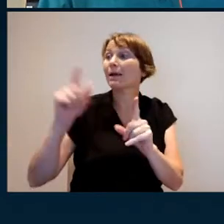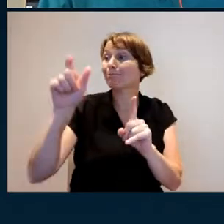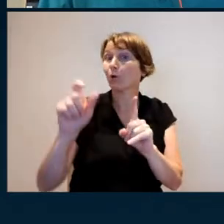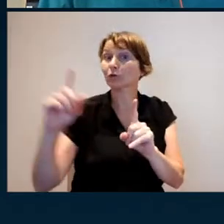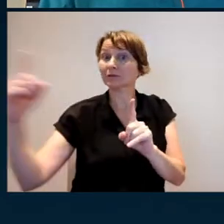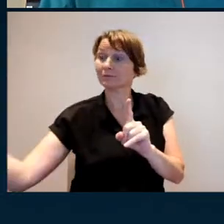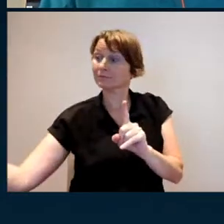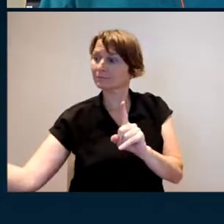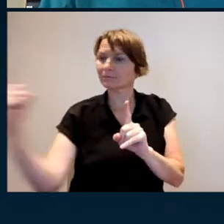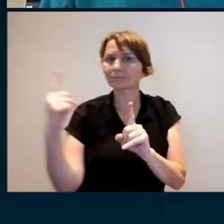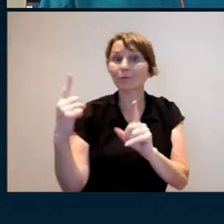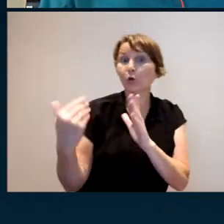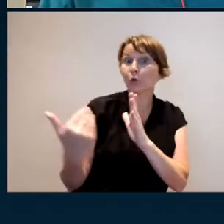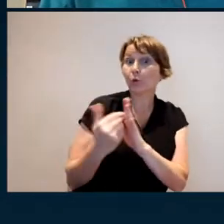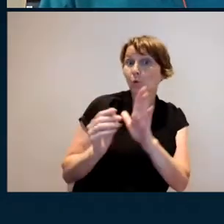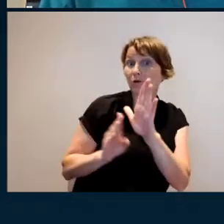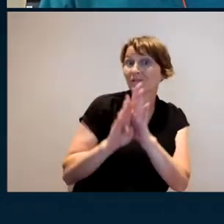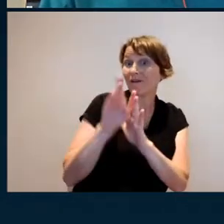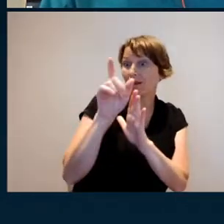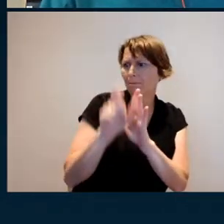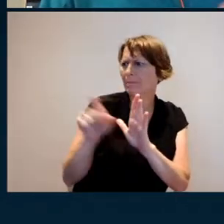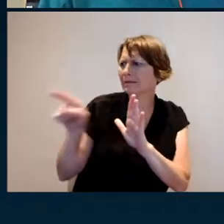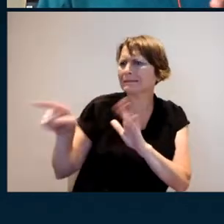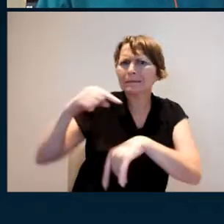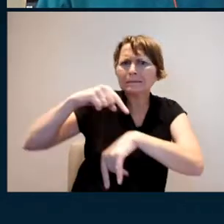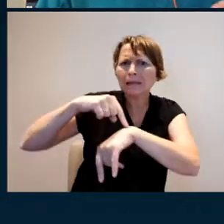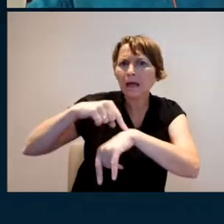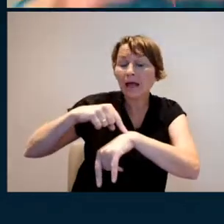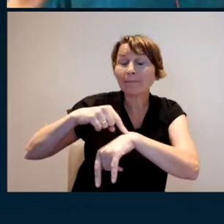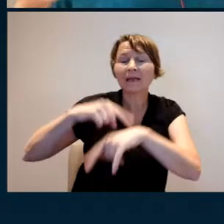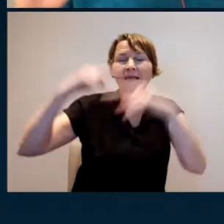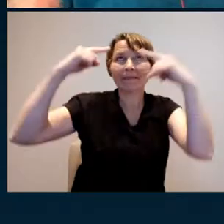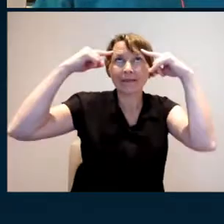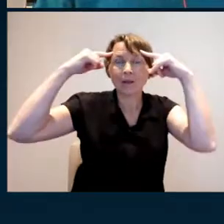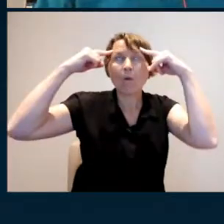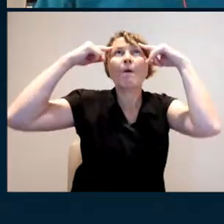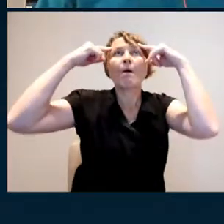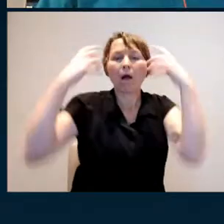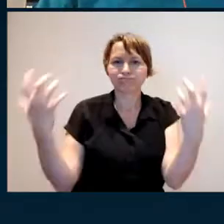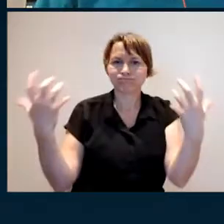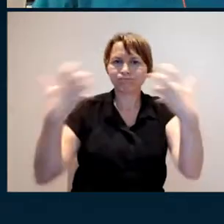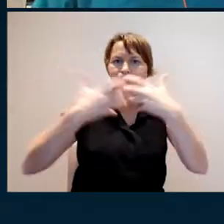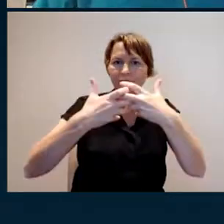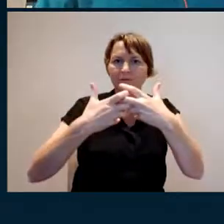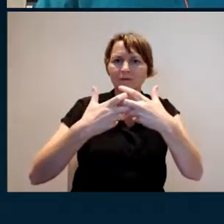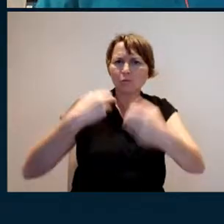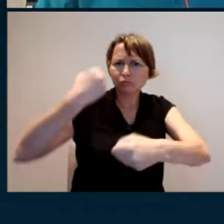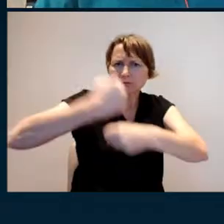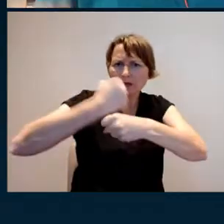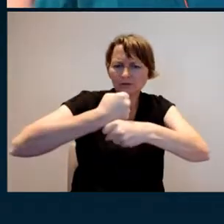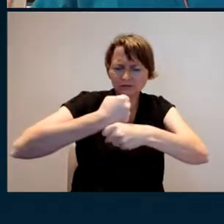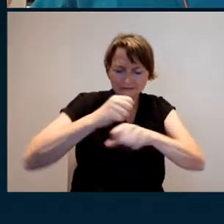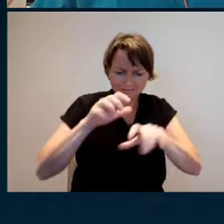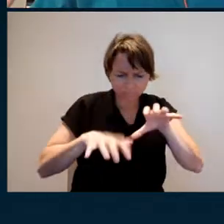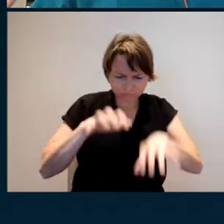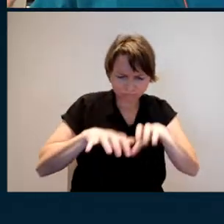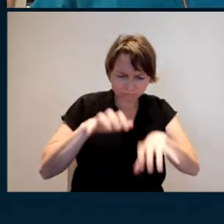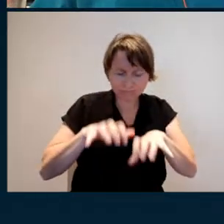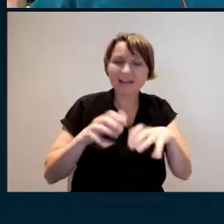it take for them to be productive? So that's sort of the background of, microservices are